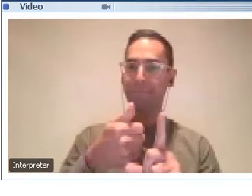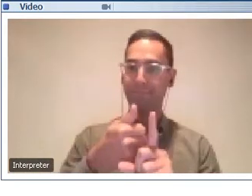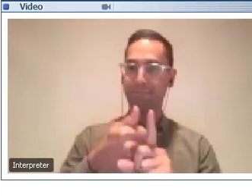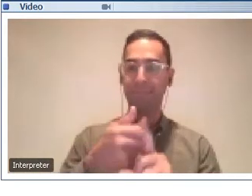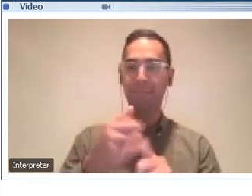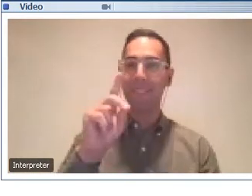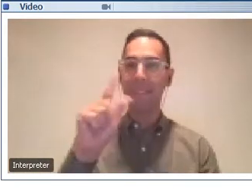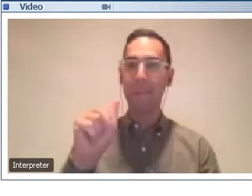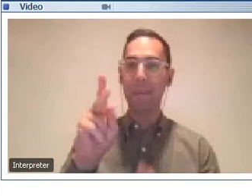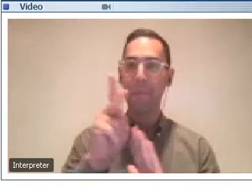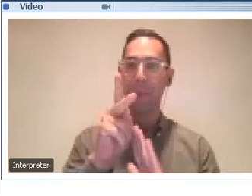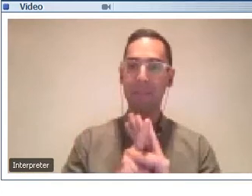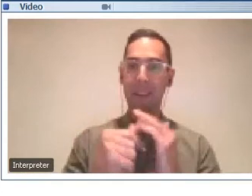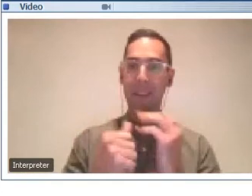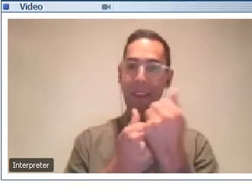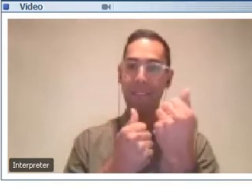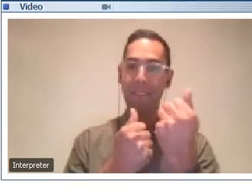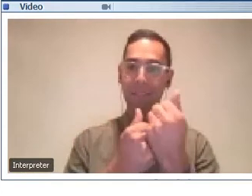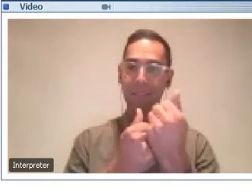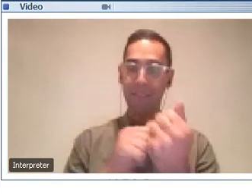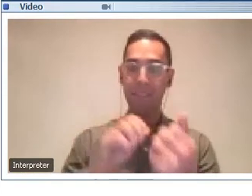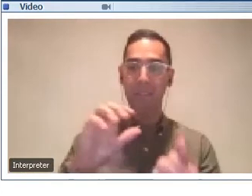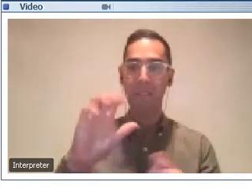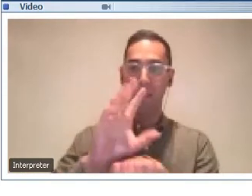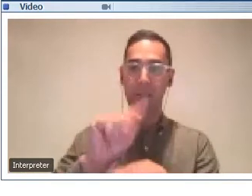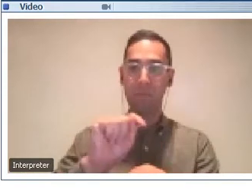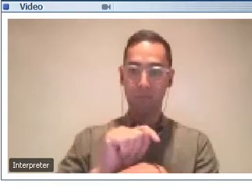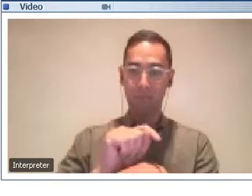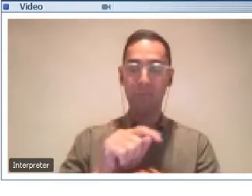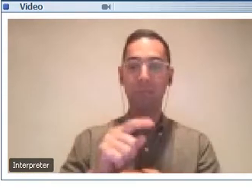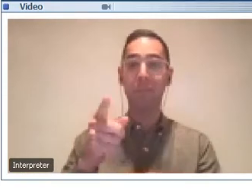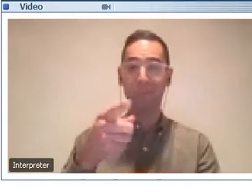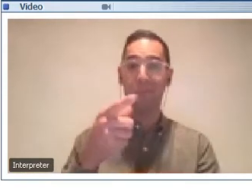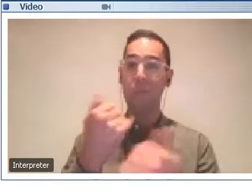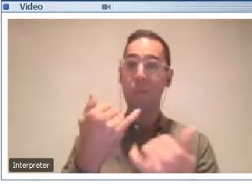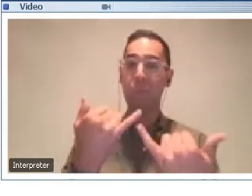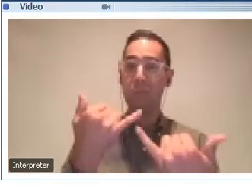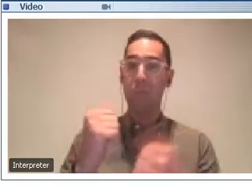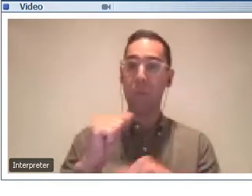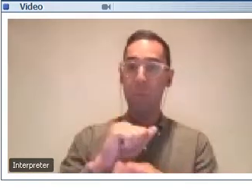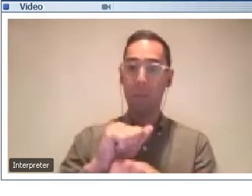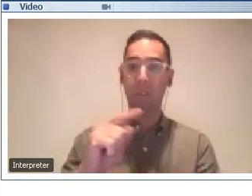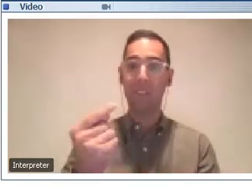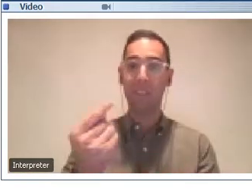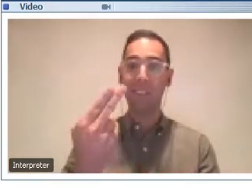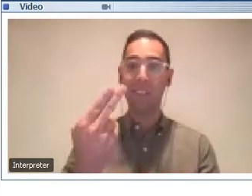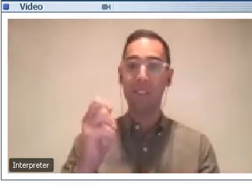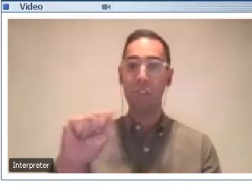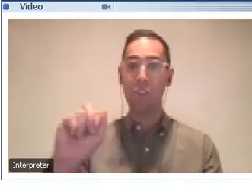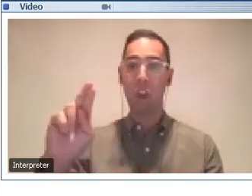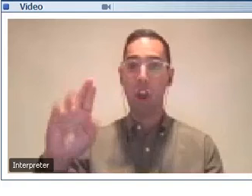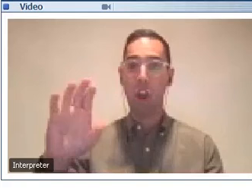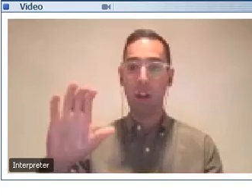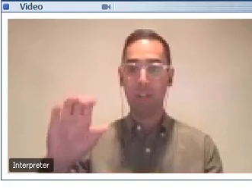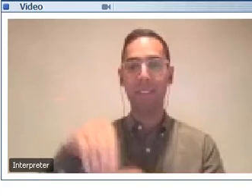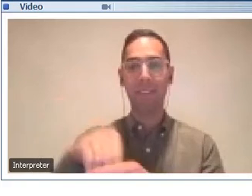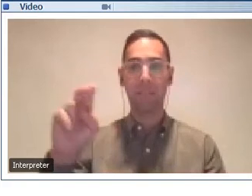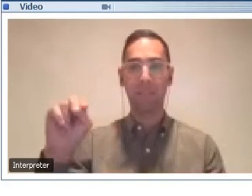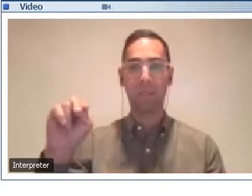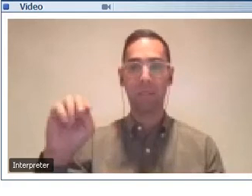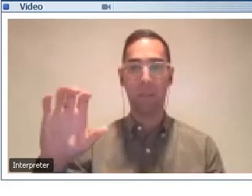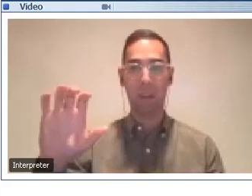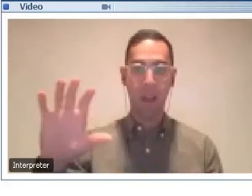Policy and Advocacy Consultant. She is currently working with the ARC of North Carolina and the North Carolina